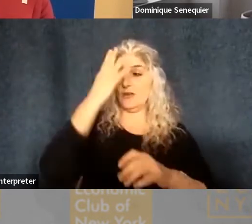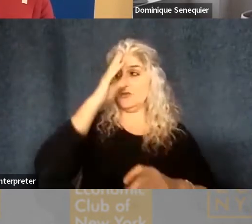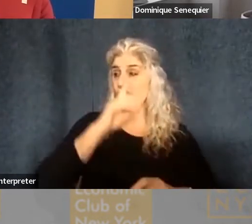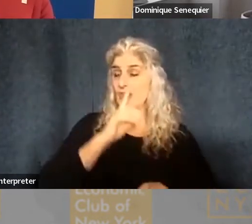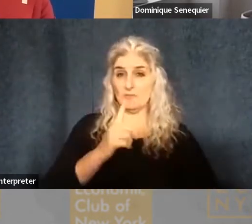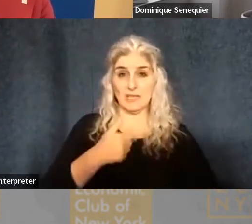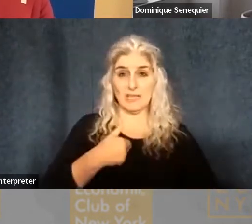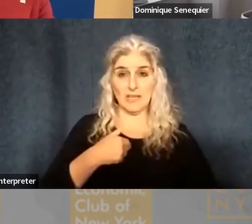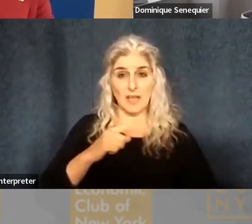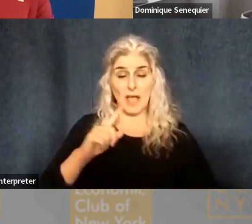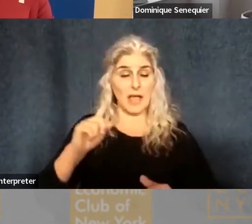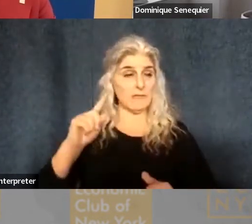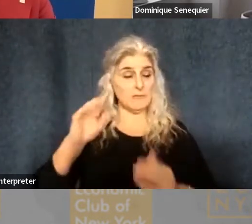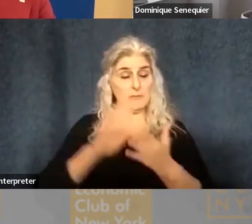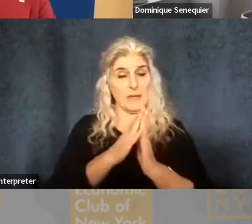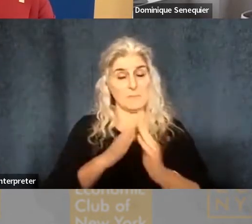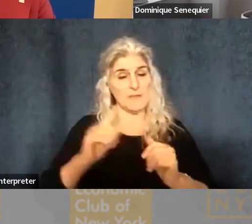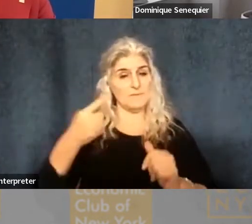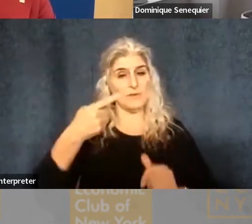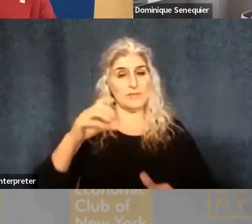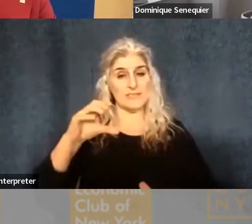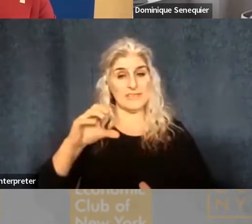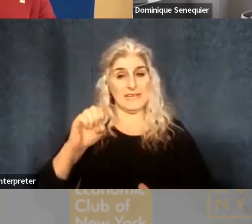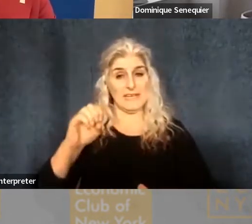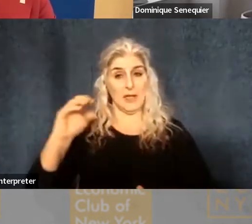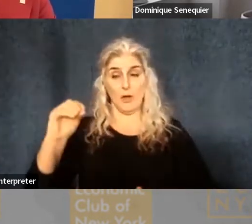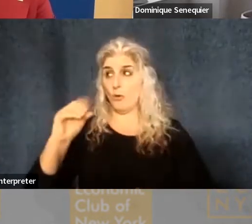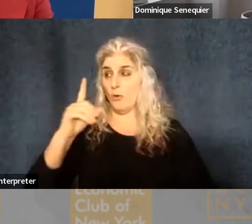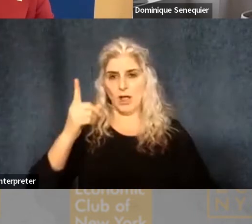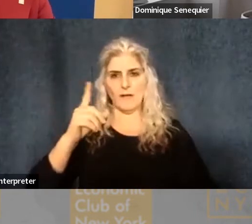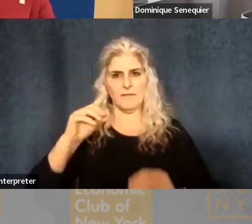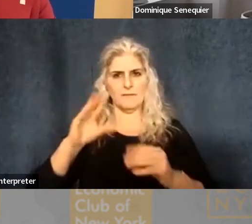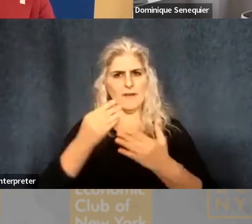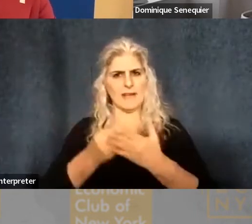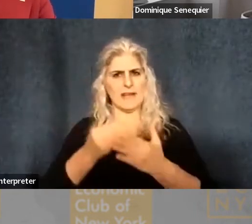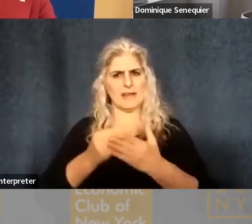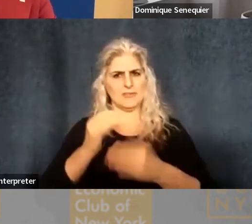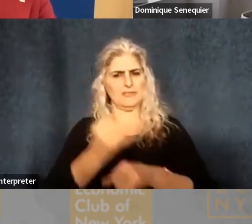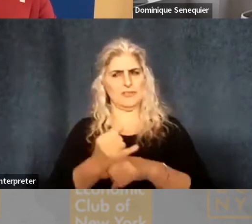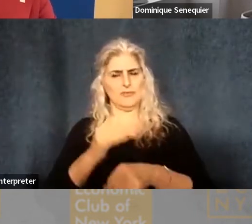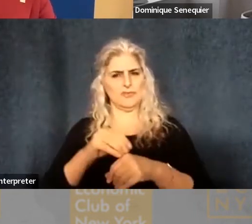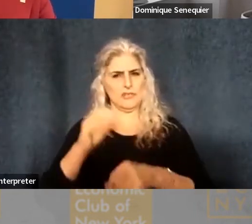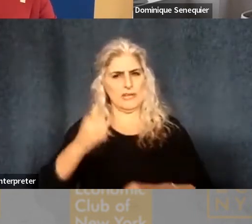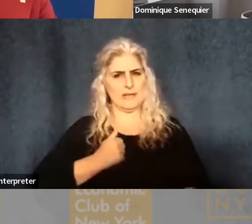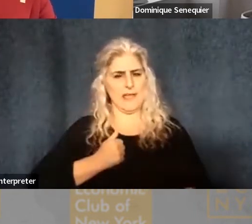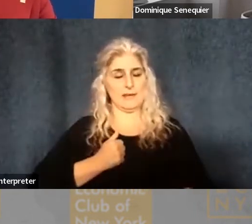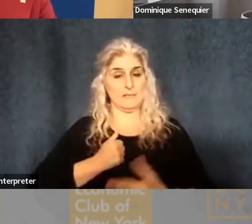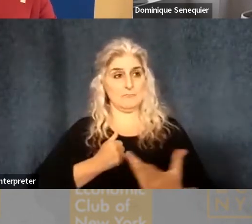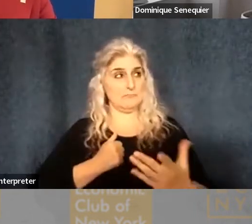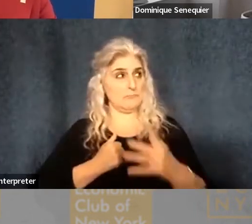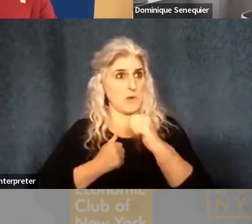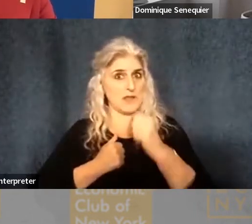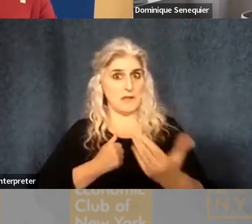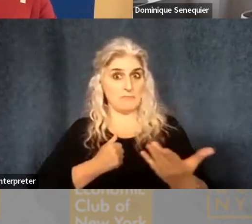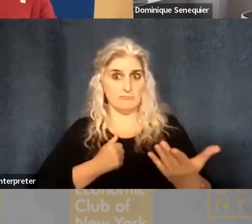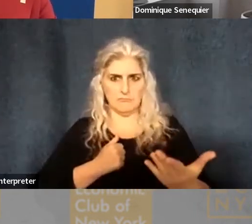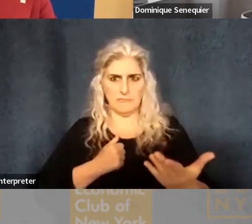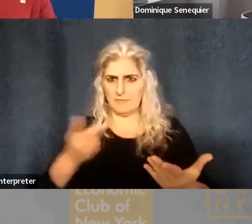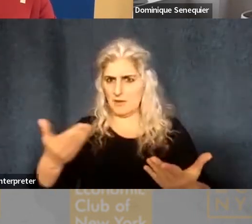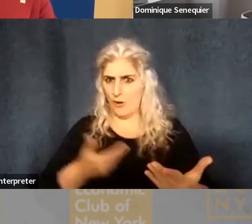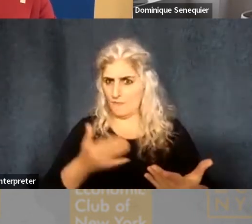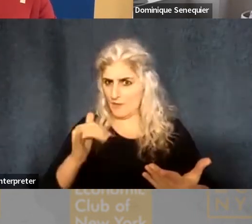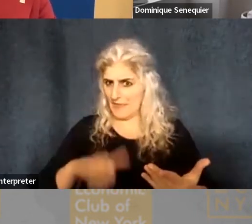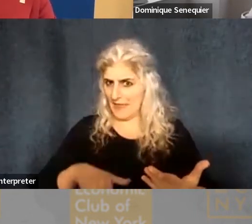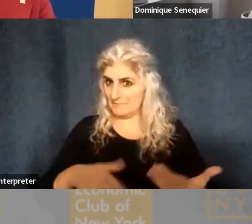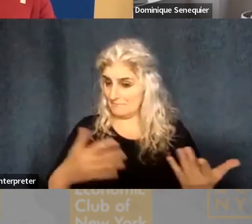to lead that organization. So when is that going to happen? So why not? Number two, the